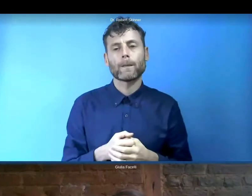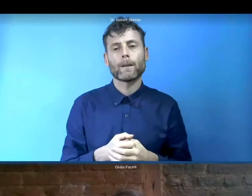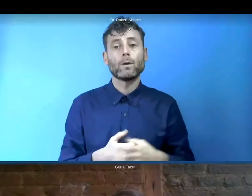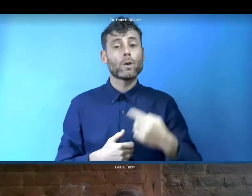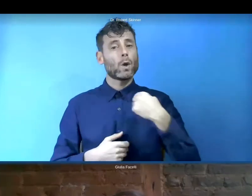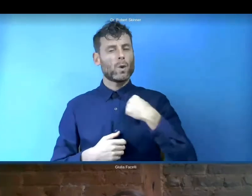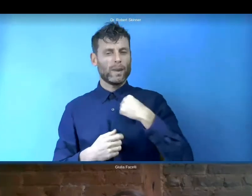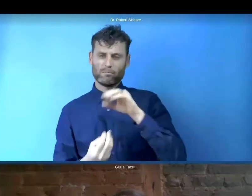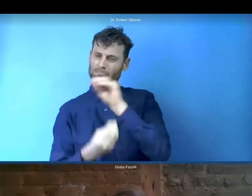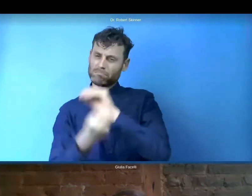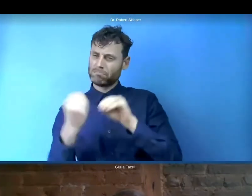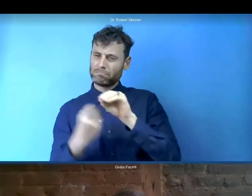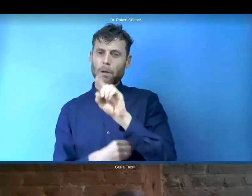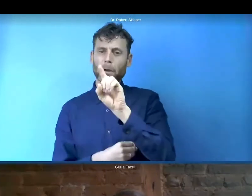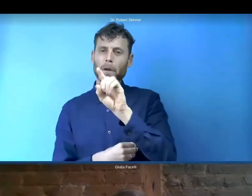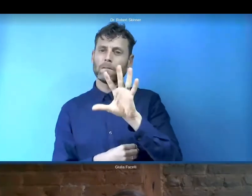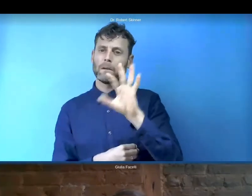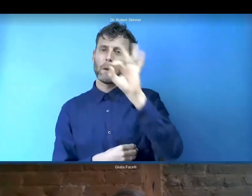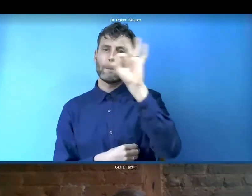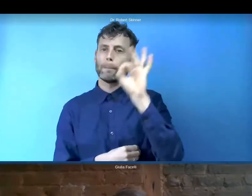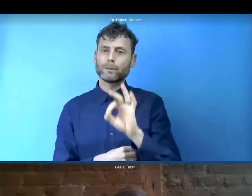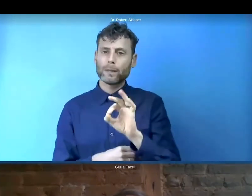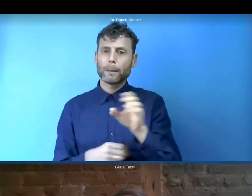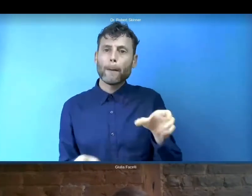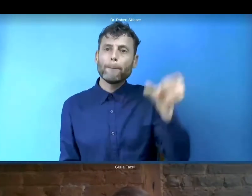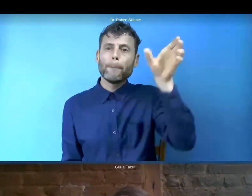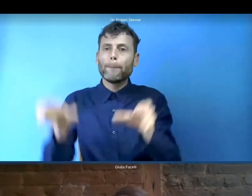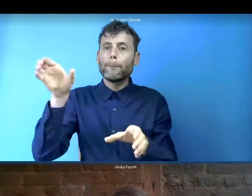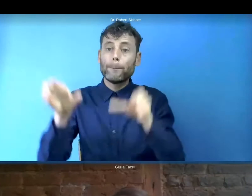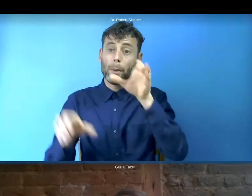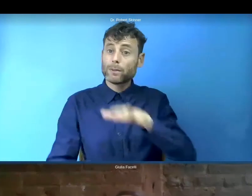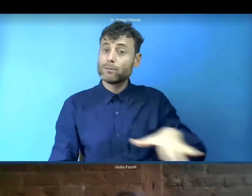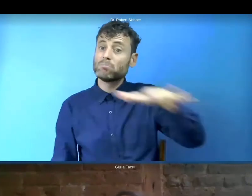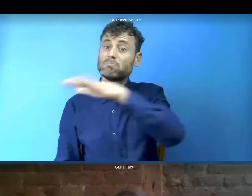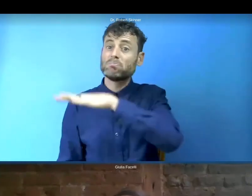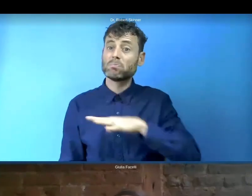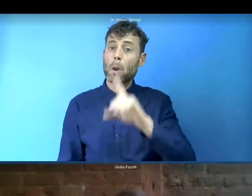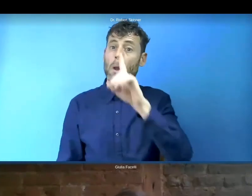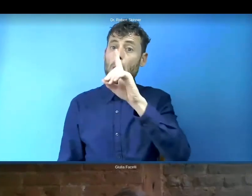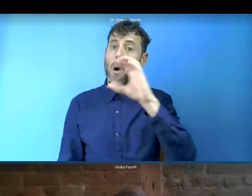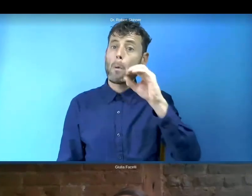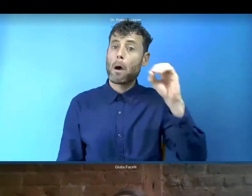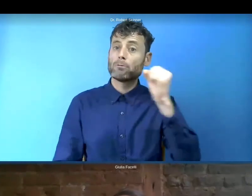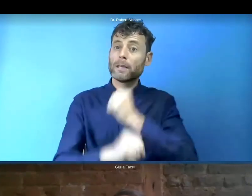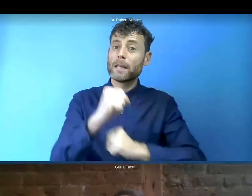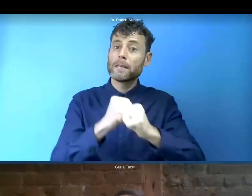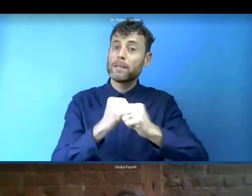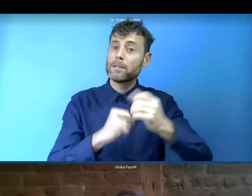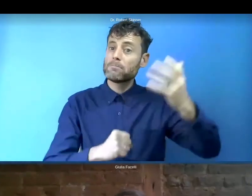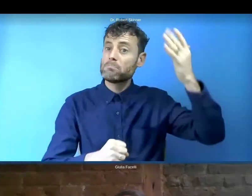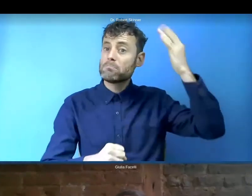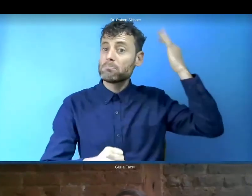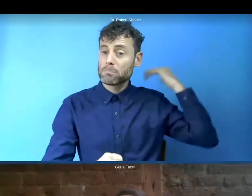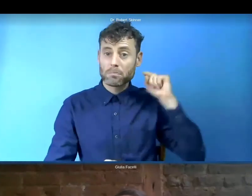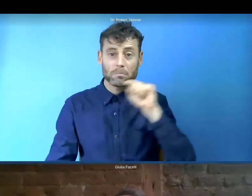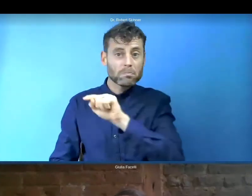of 15% of buildings are at least 100 years old, maybe not all of them are heritage, but they're certainly historic. A reflection